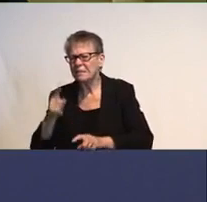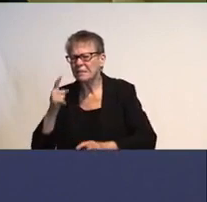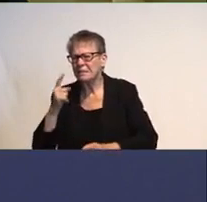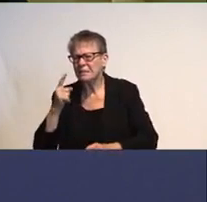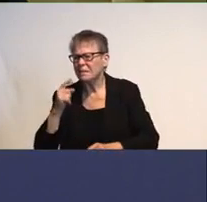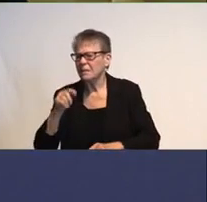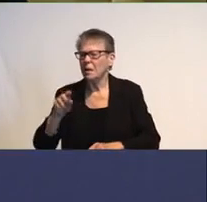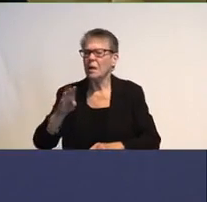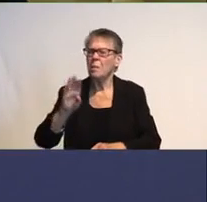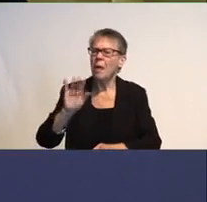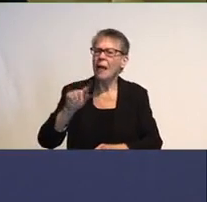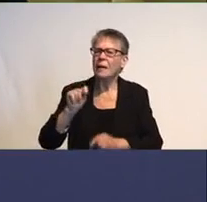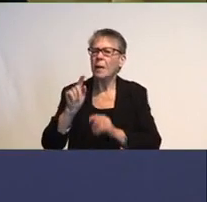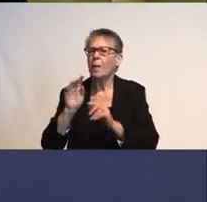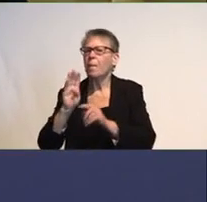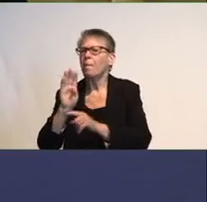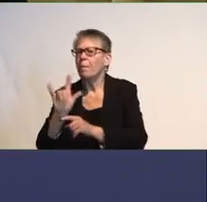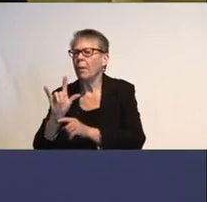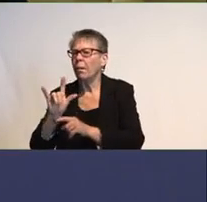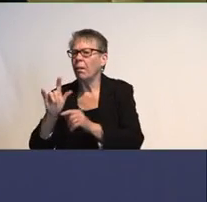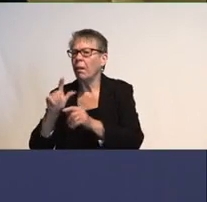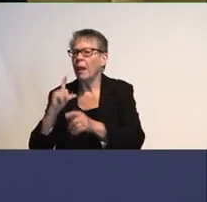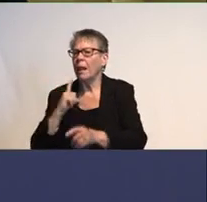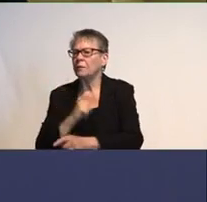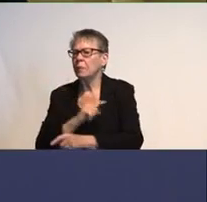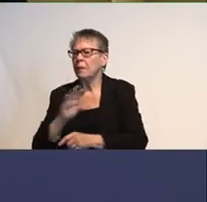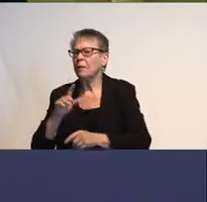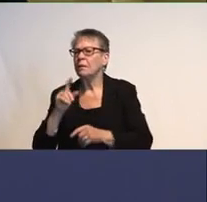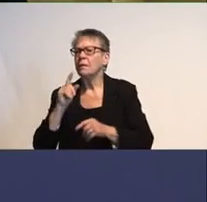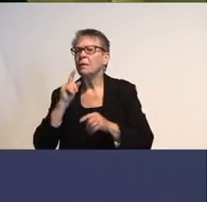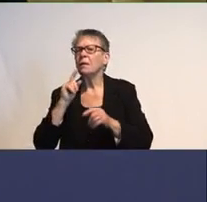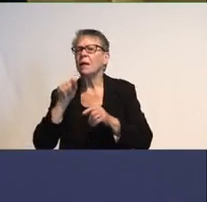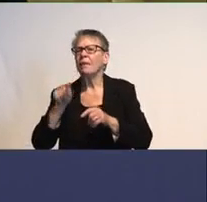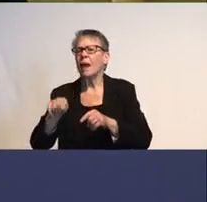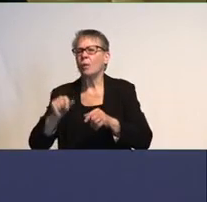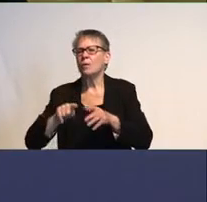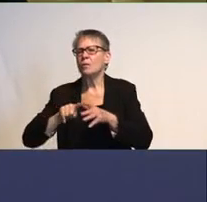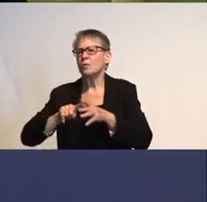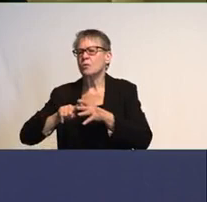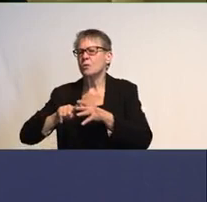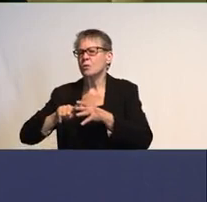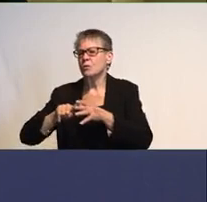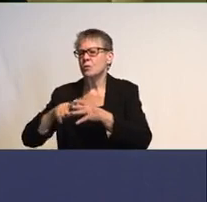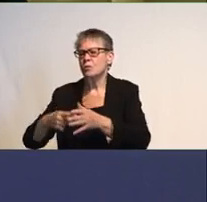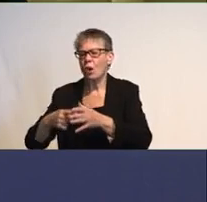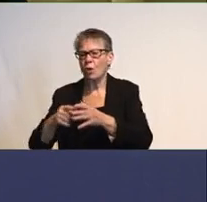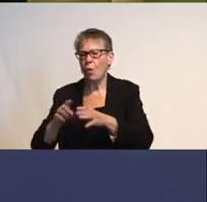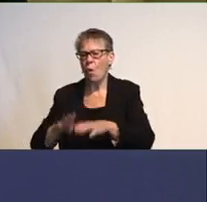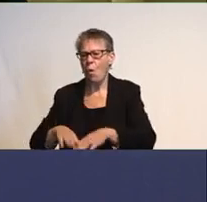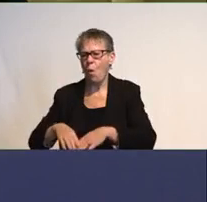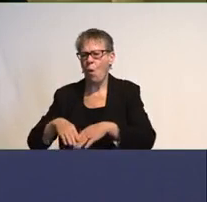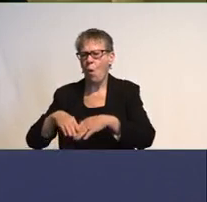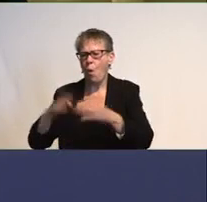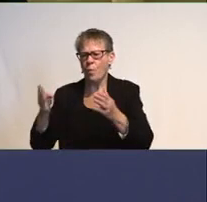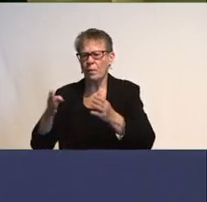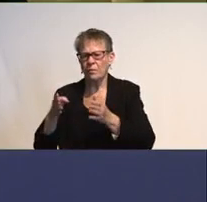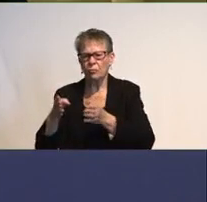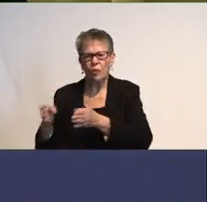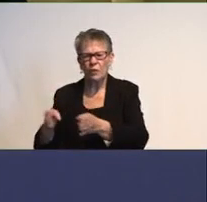direction, and it's pretty clear where we are in gay marriage. So I won't cross the line and talk about the specific bills.